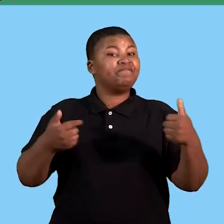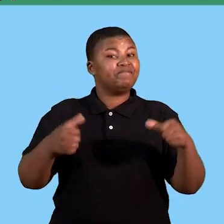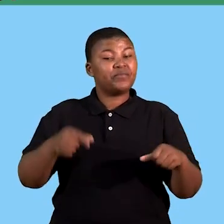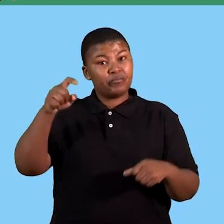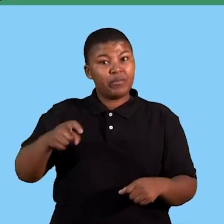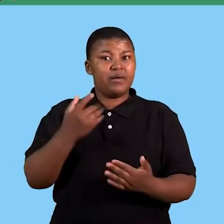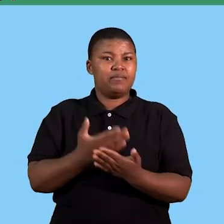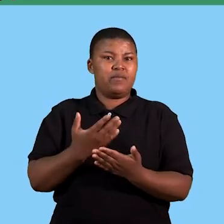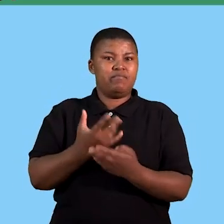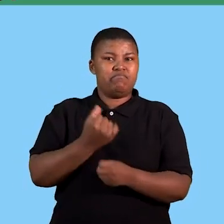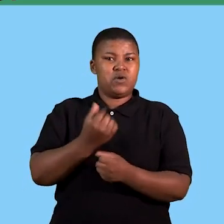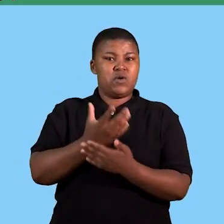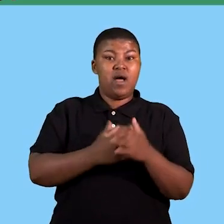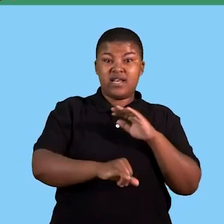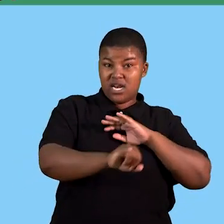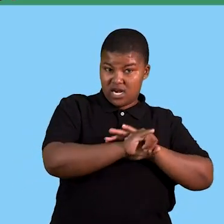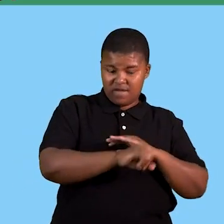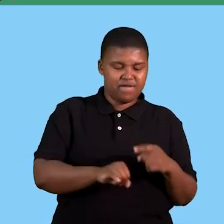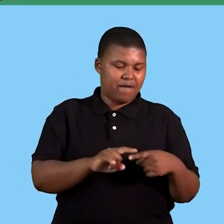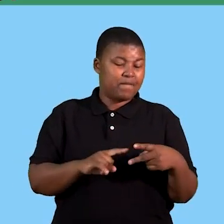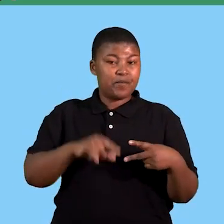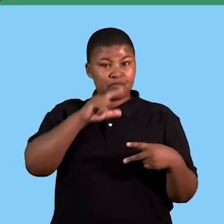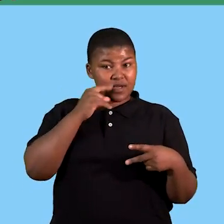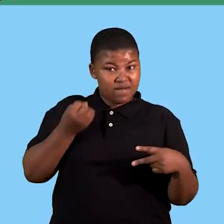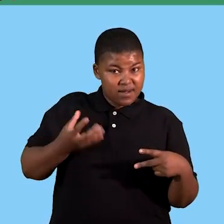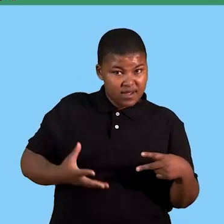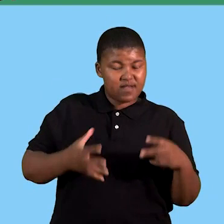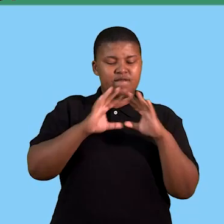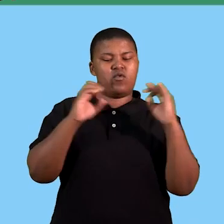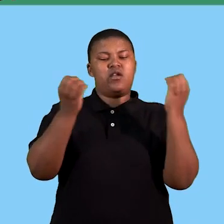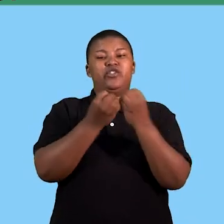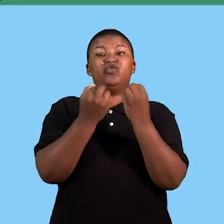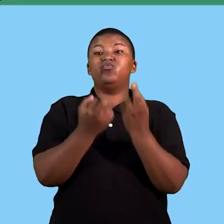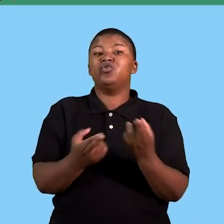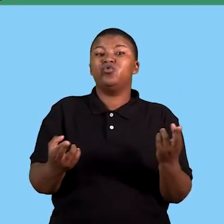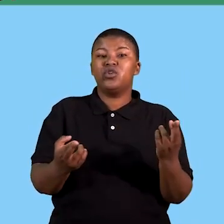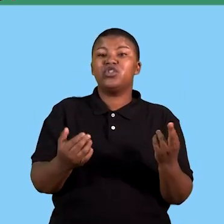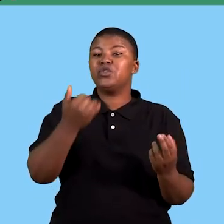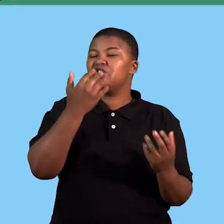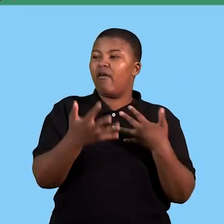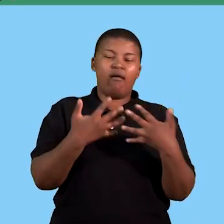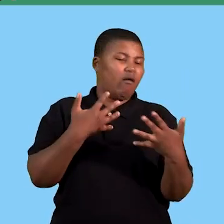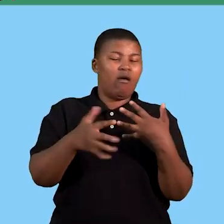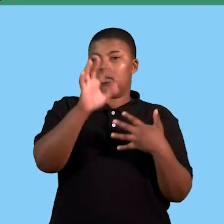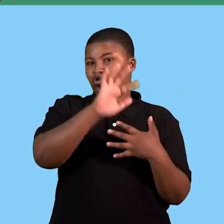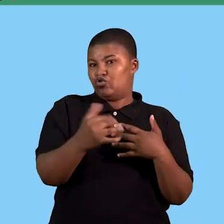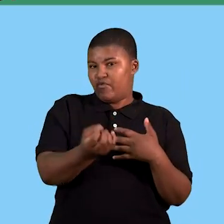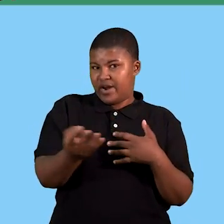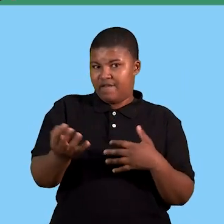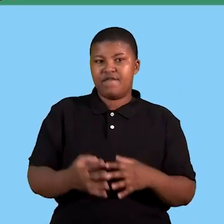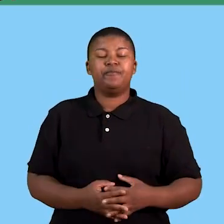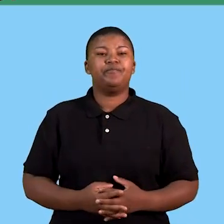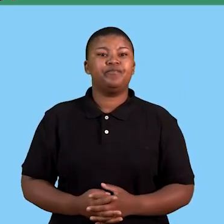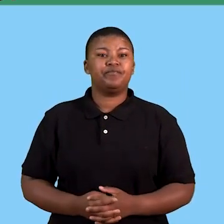be able to identify and name our organizational resources from any given scenario